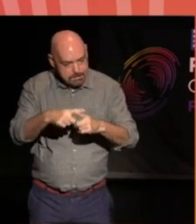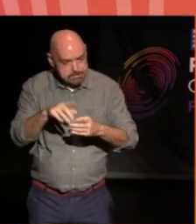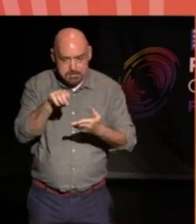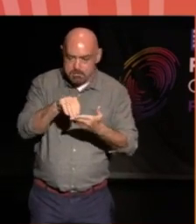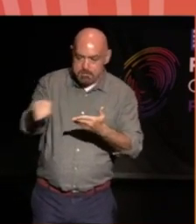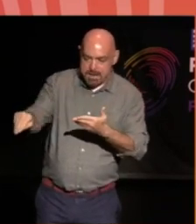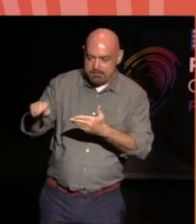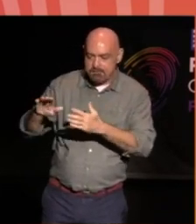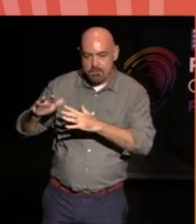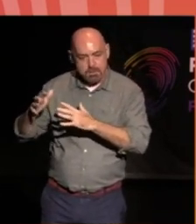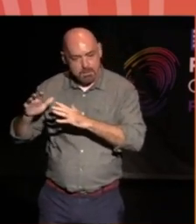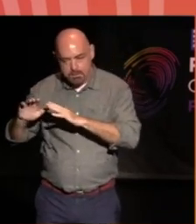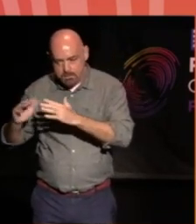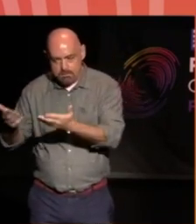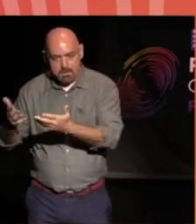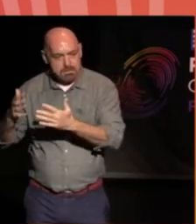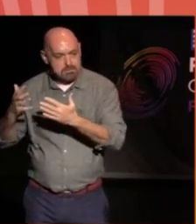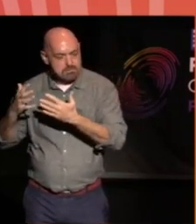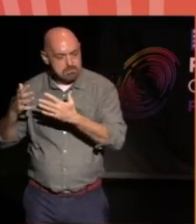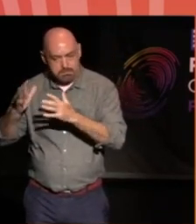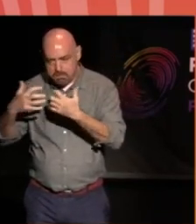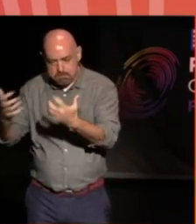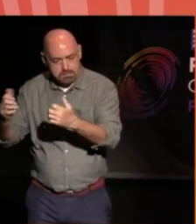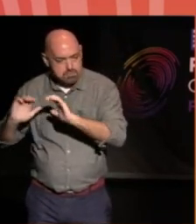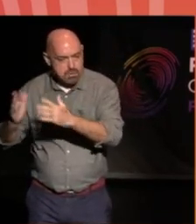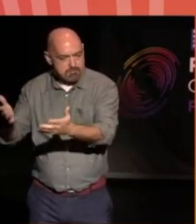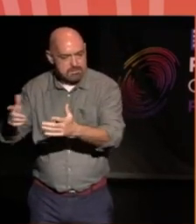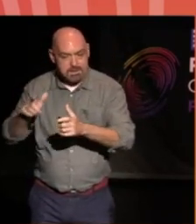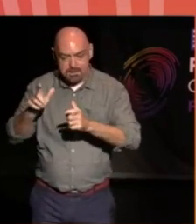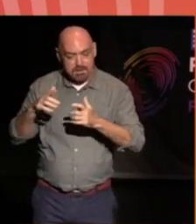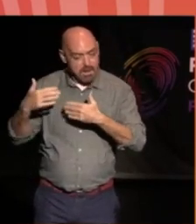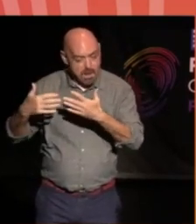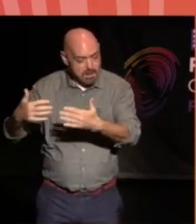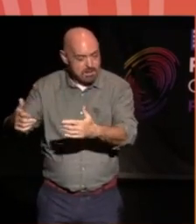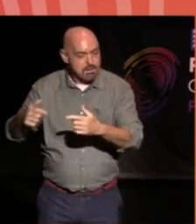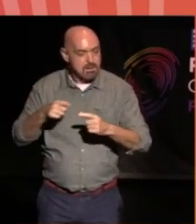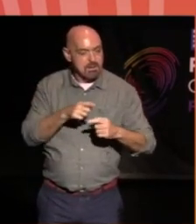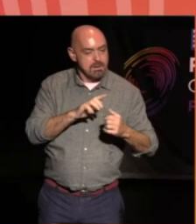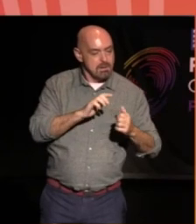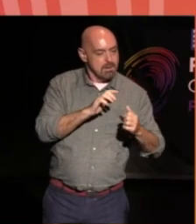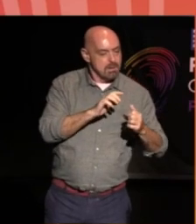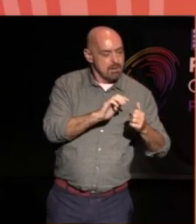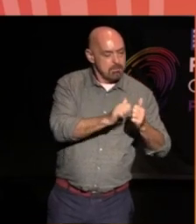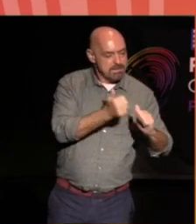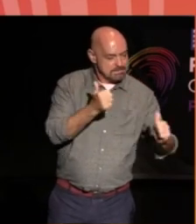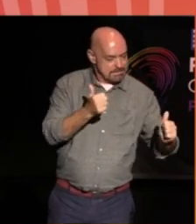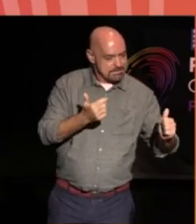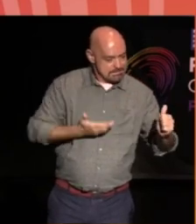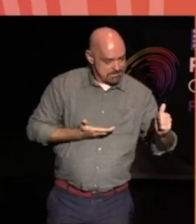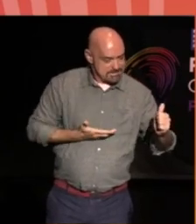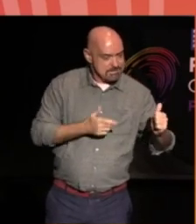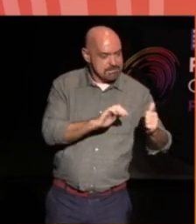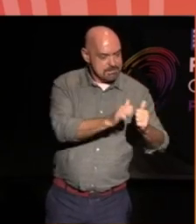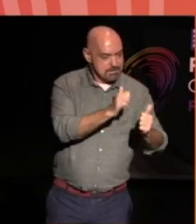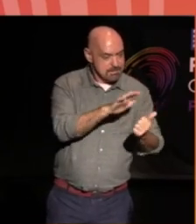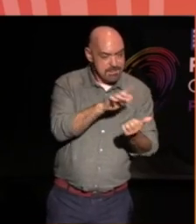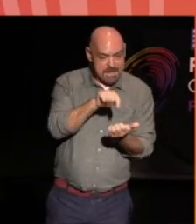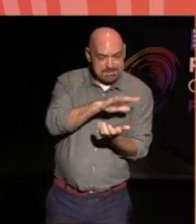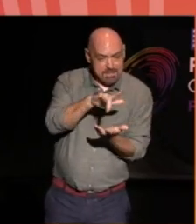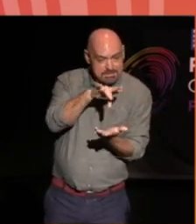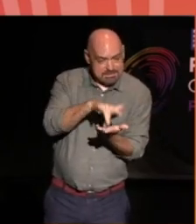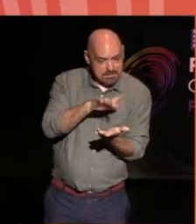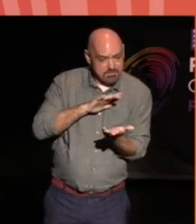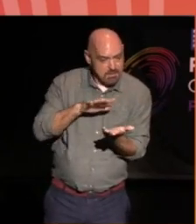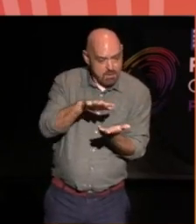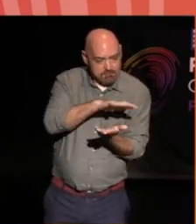public services, that keep us civilized, and the circle goes on. Businesses isn't that complete center of